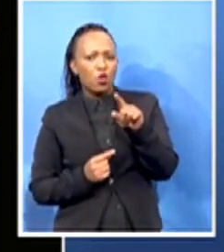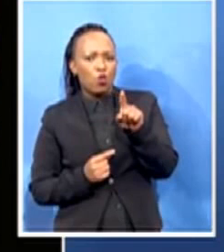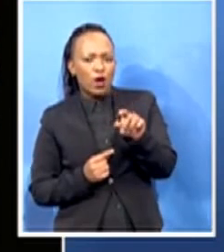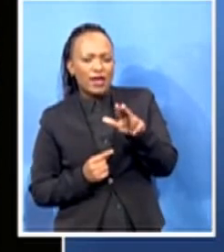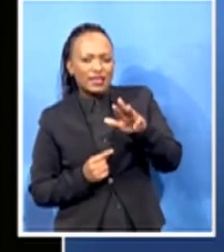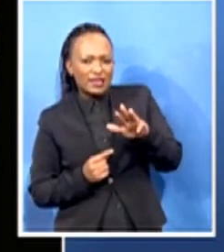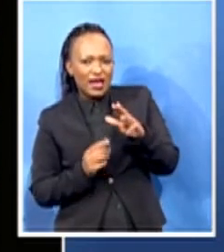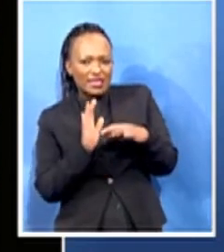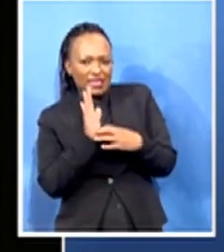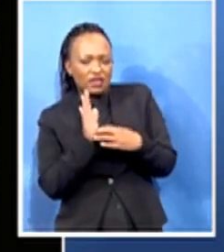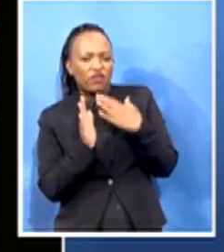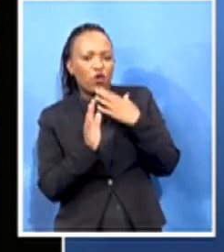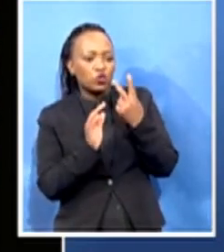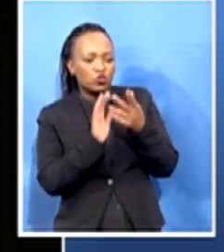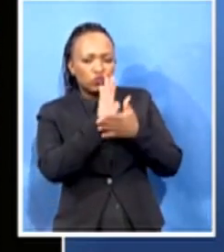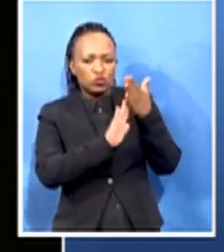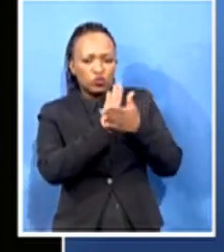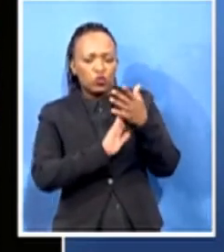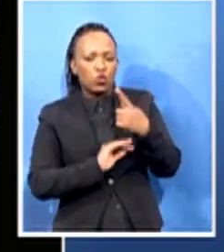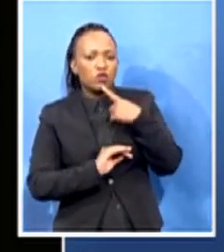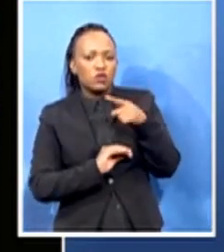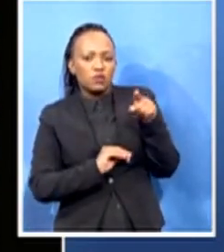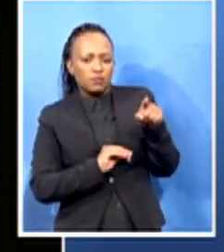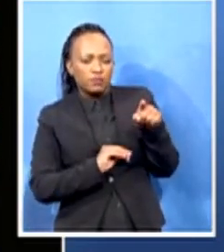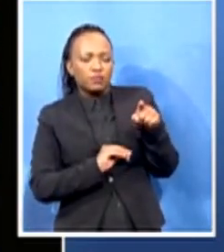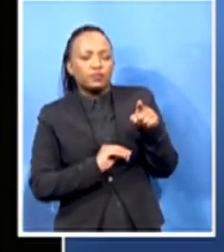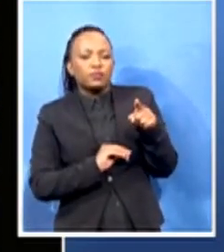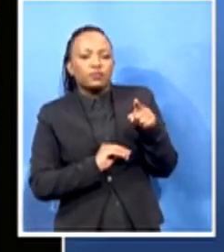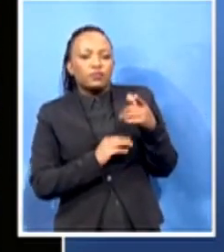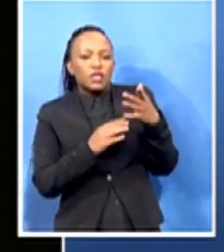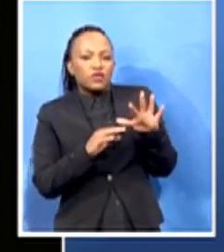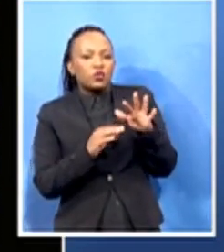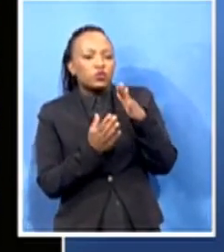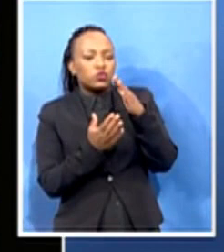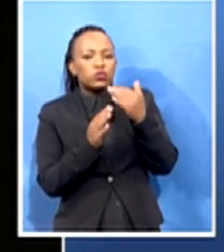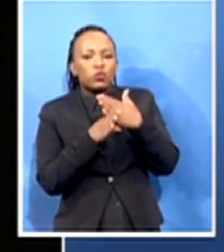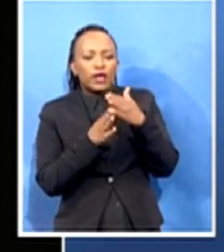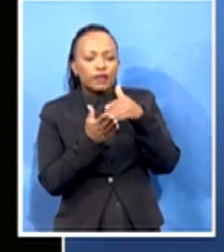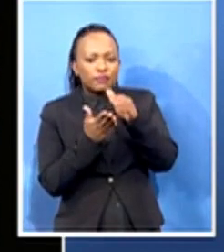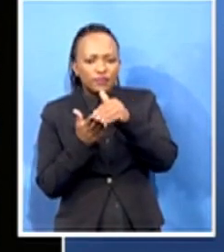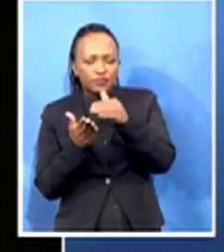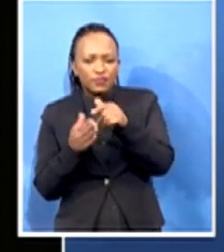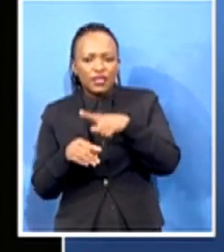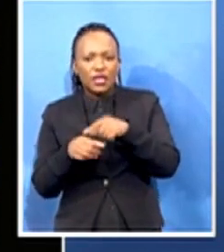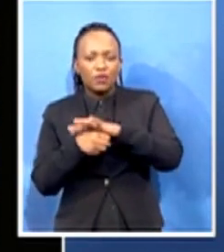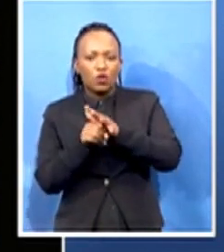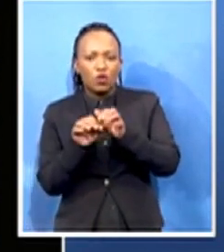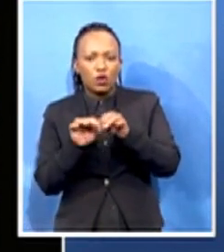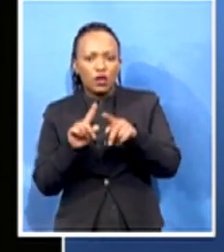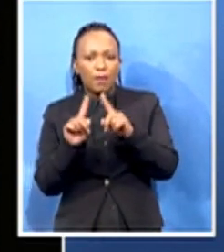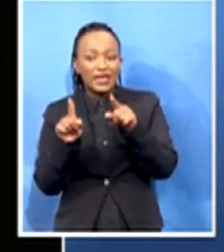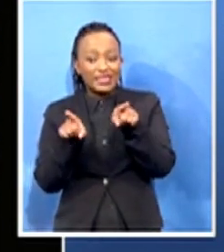where they retrench workers during this coronavirus. Yeah. But the very same company didn't make a